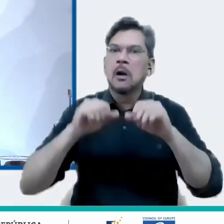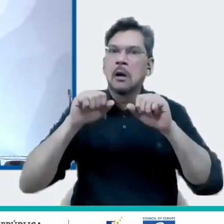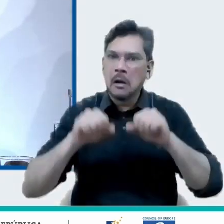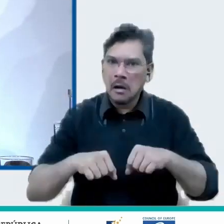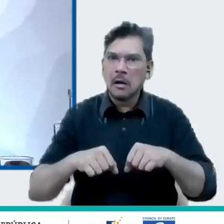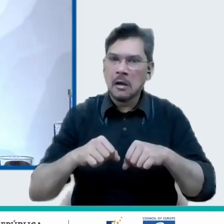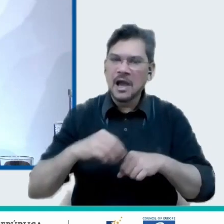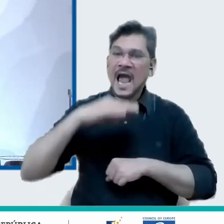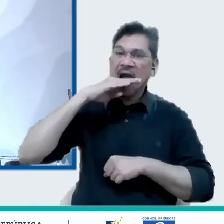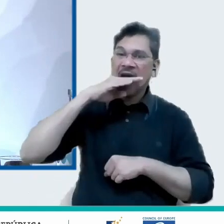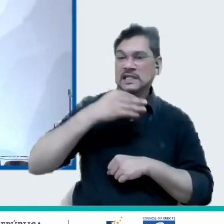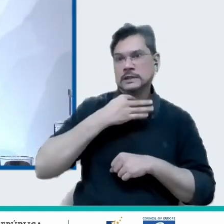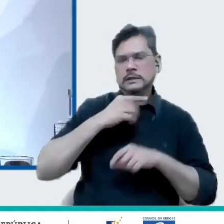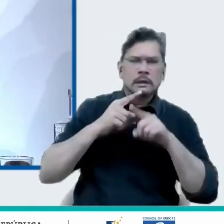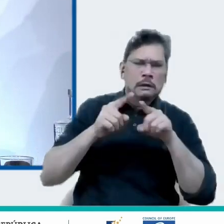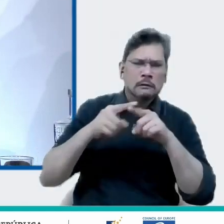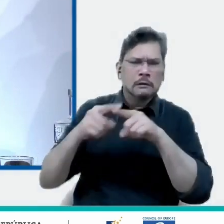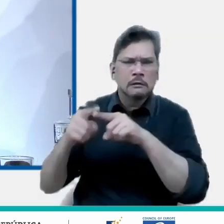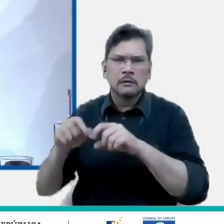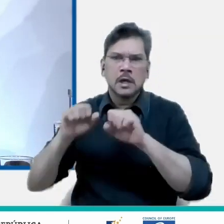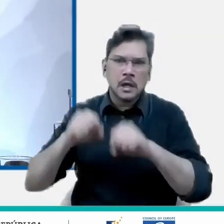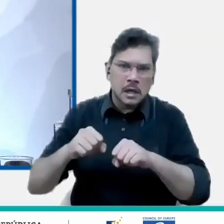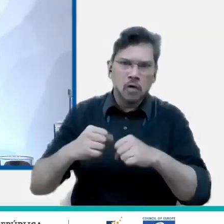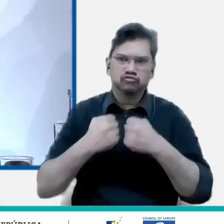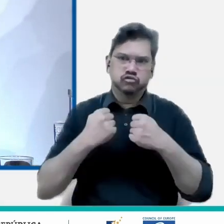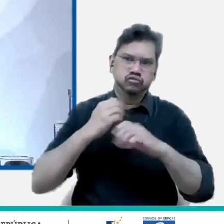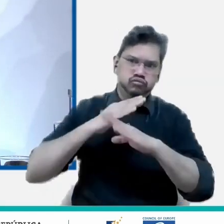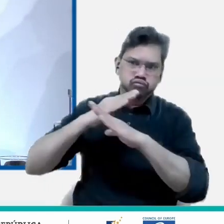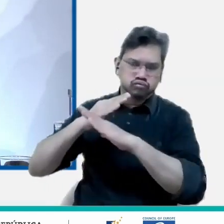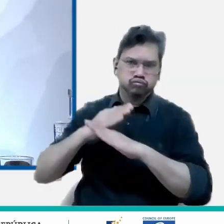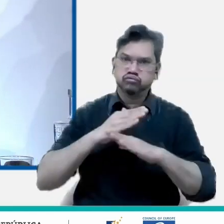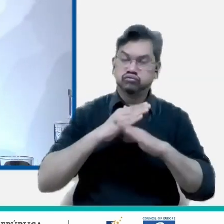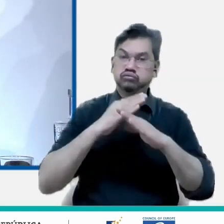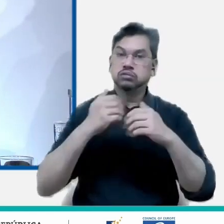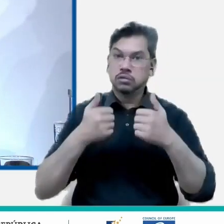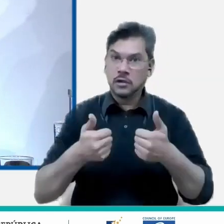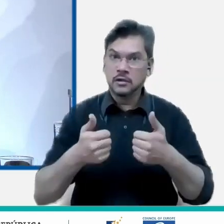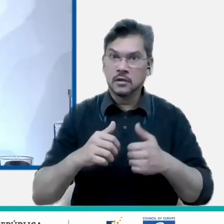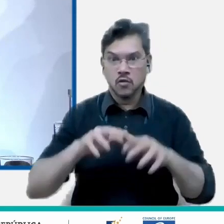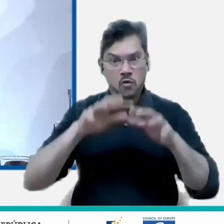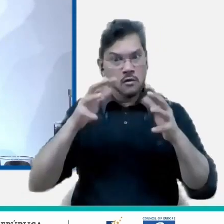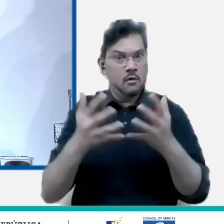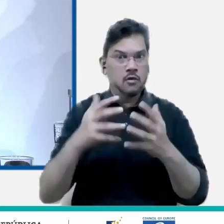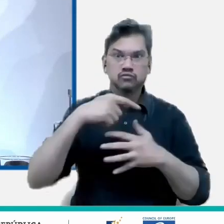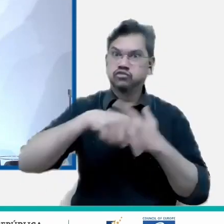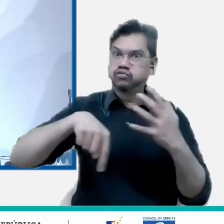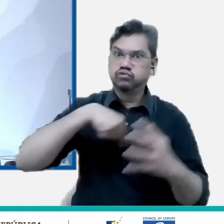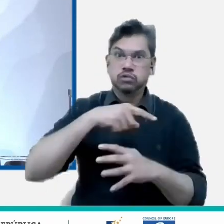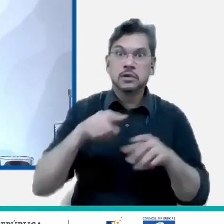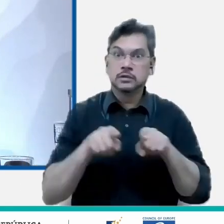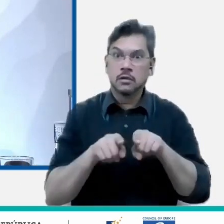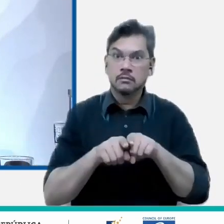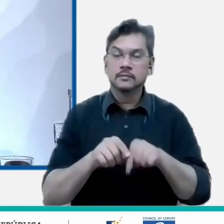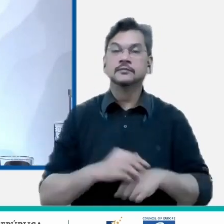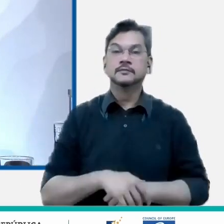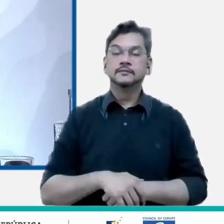and in every single country and community we live in. So in order to start our discussions, I'm very